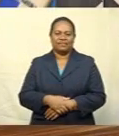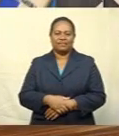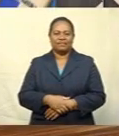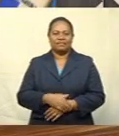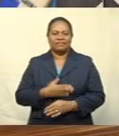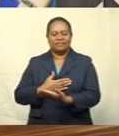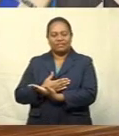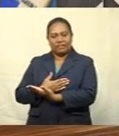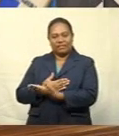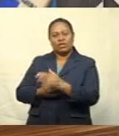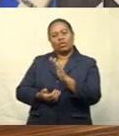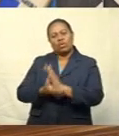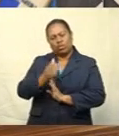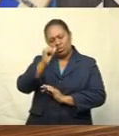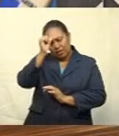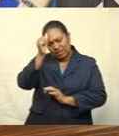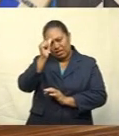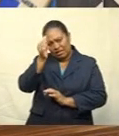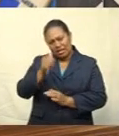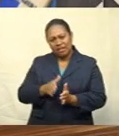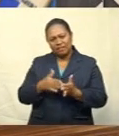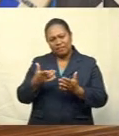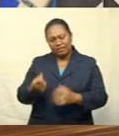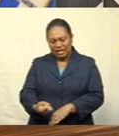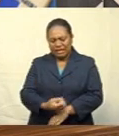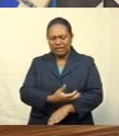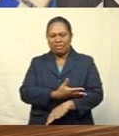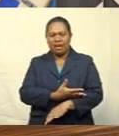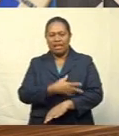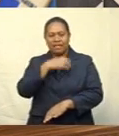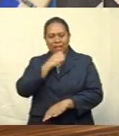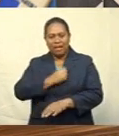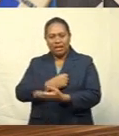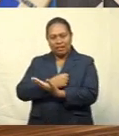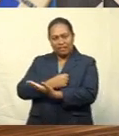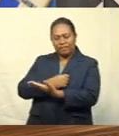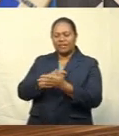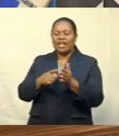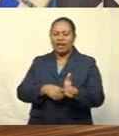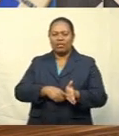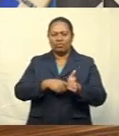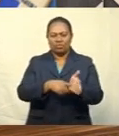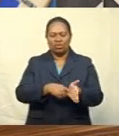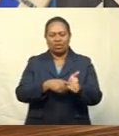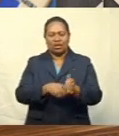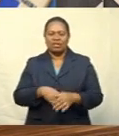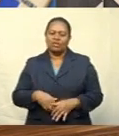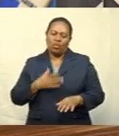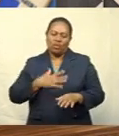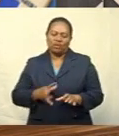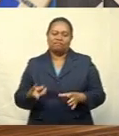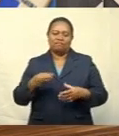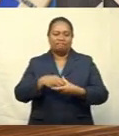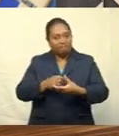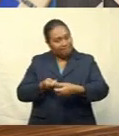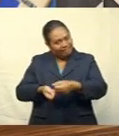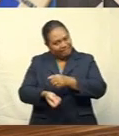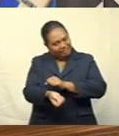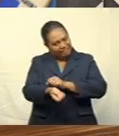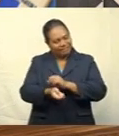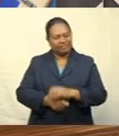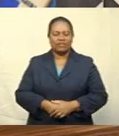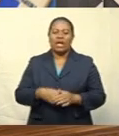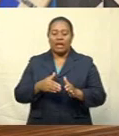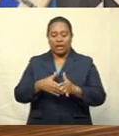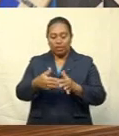to India in his prime years was what inspired Darshan Kapadia of Lautoka to take up the sport of cricket. Now, after being